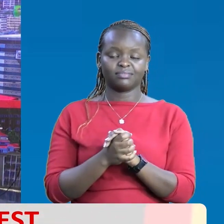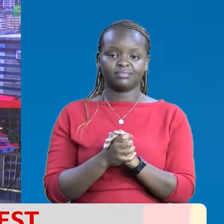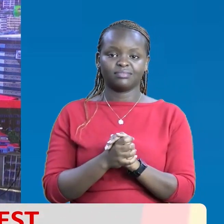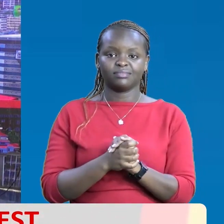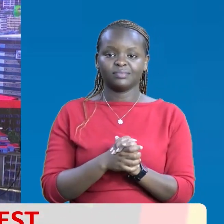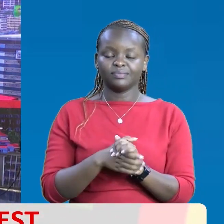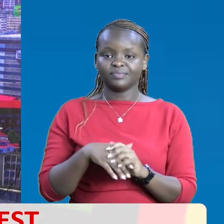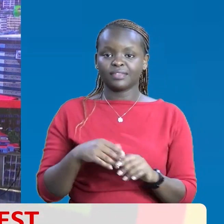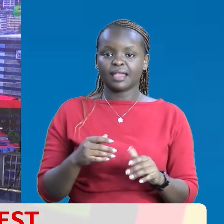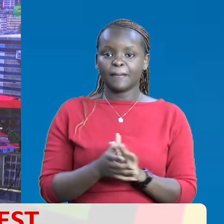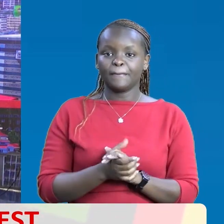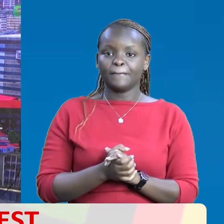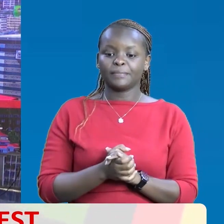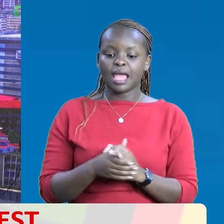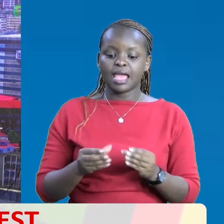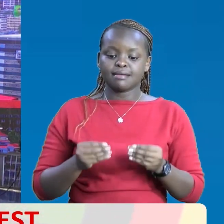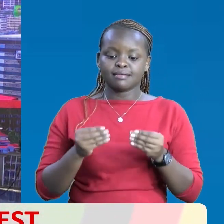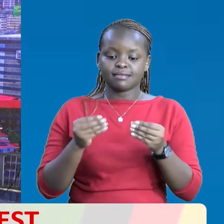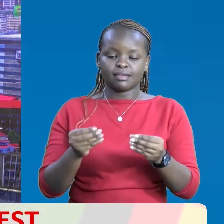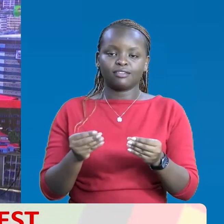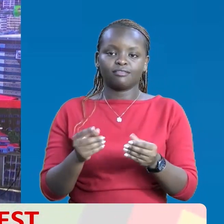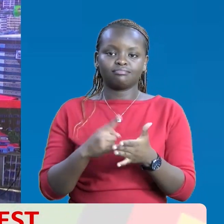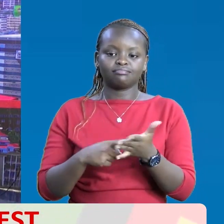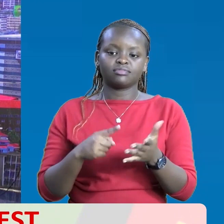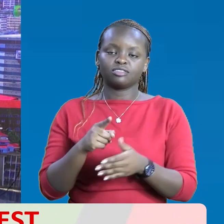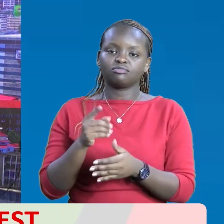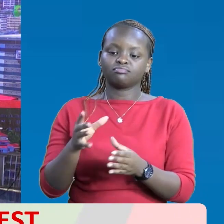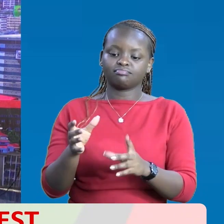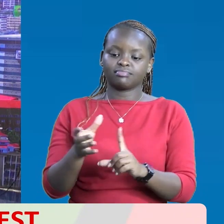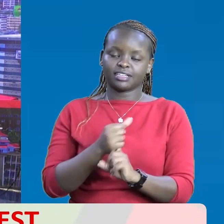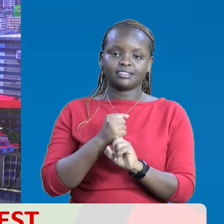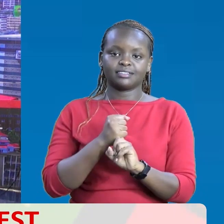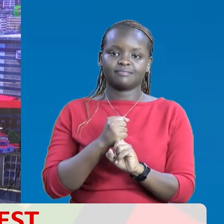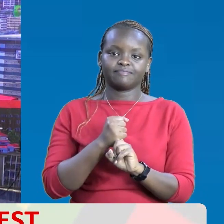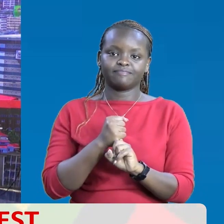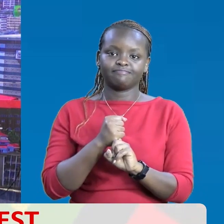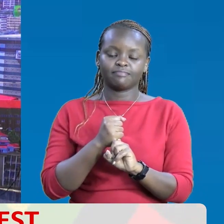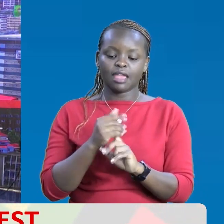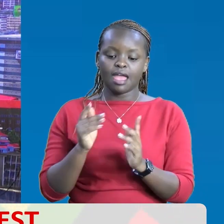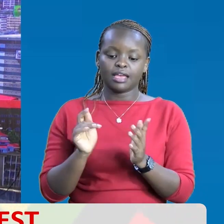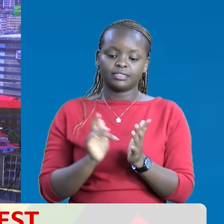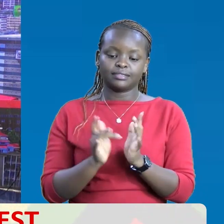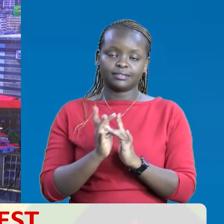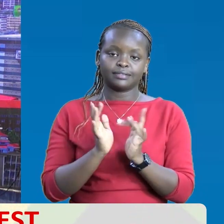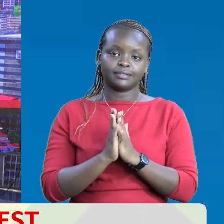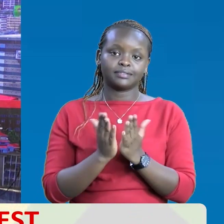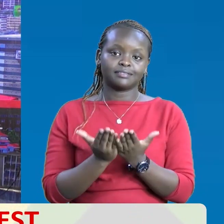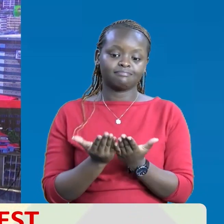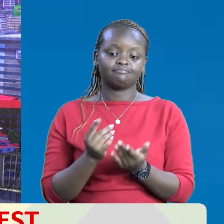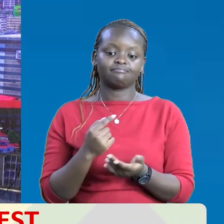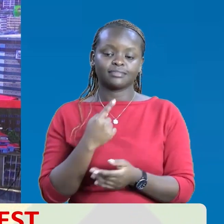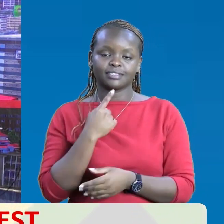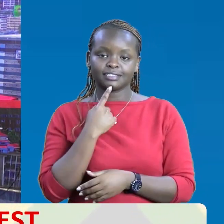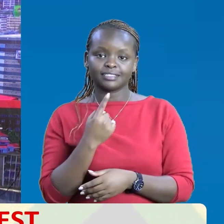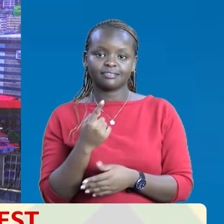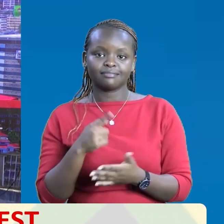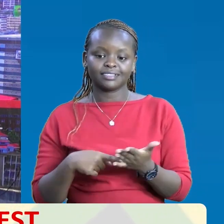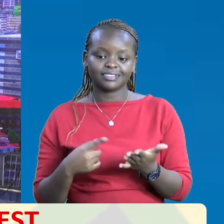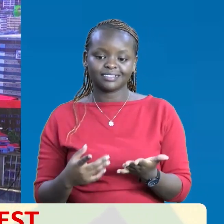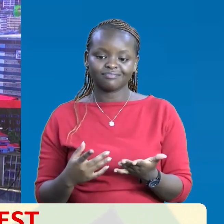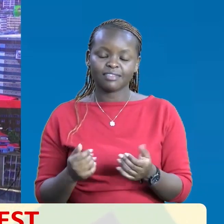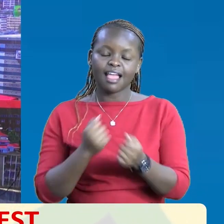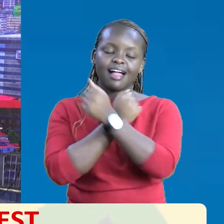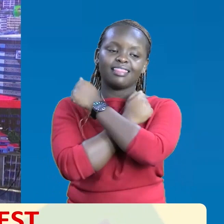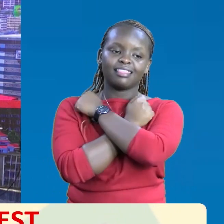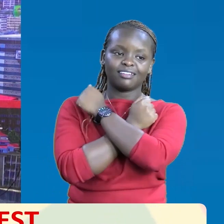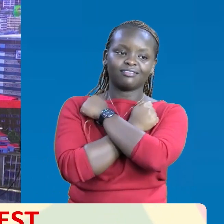vizuri. Z, you give what you get. Ama gani? That's true. Na pale the man of the holy book inasema ngani aje? Love yourself, love your neighbors, but